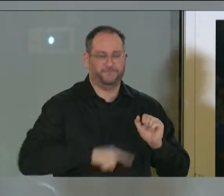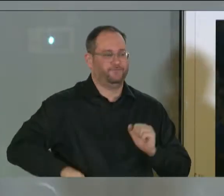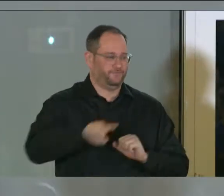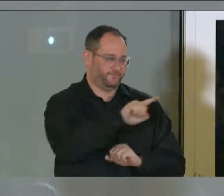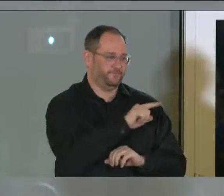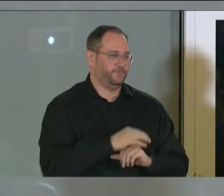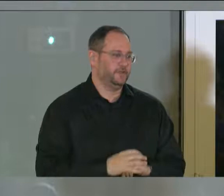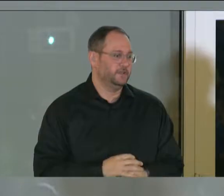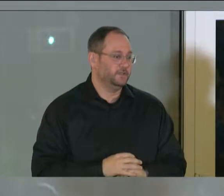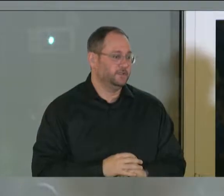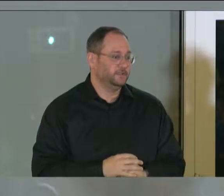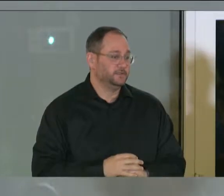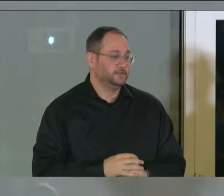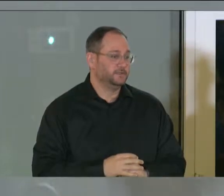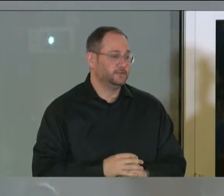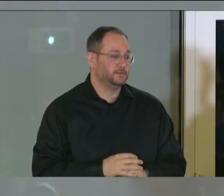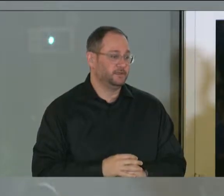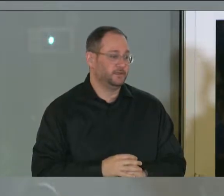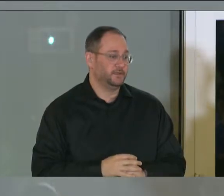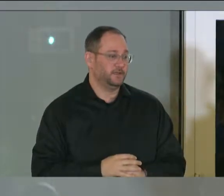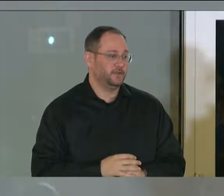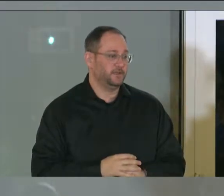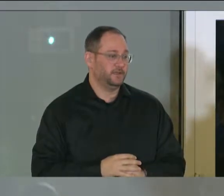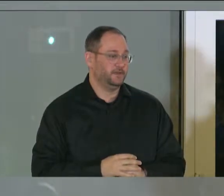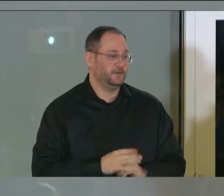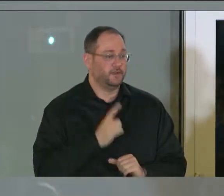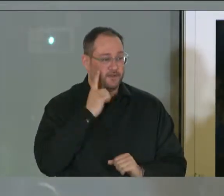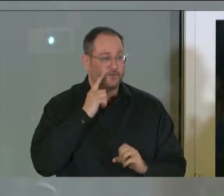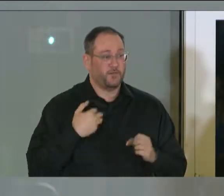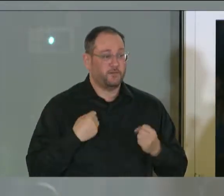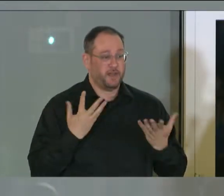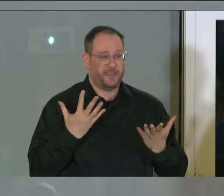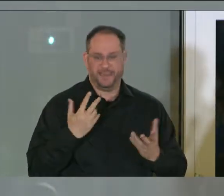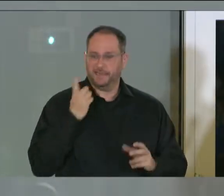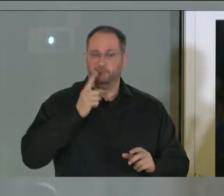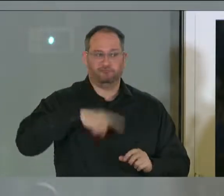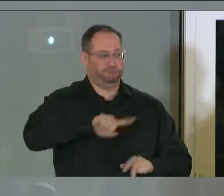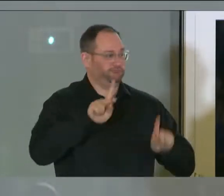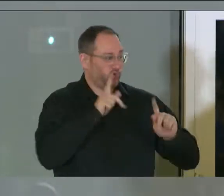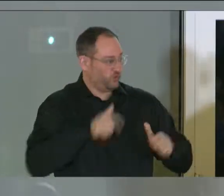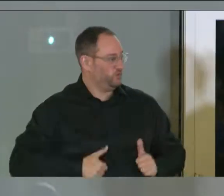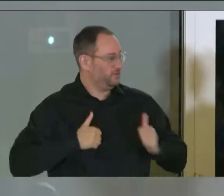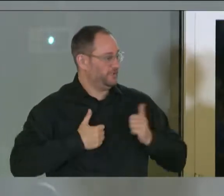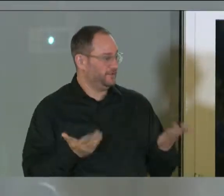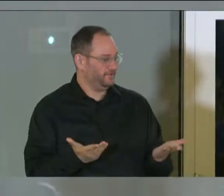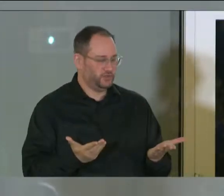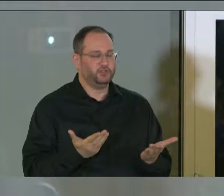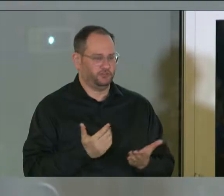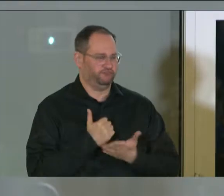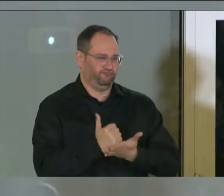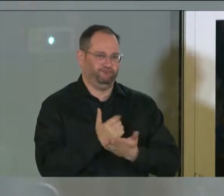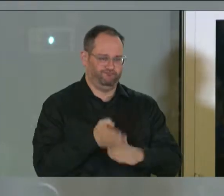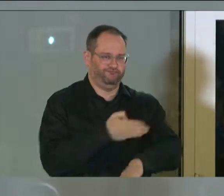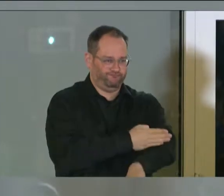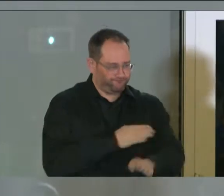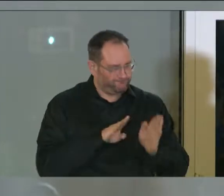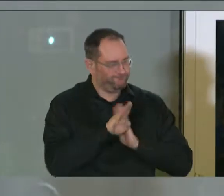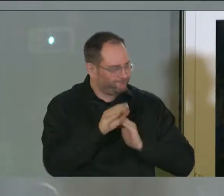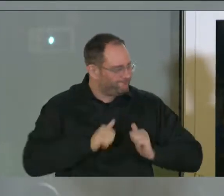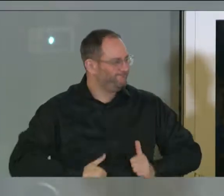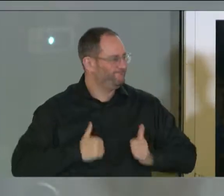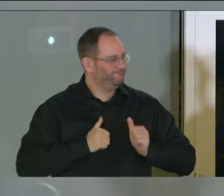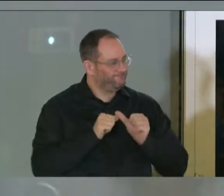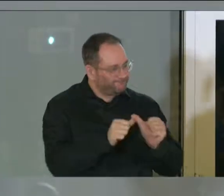the opportunity to live and raise their families in our city. We make decisions that will allow us to continue to be